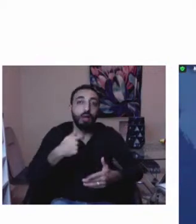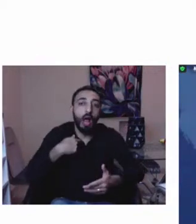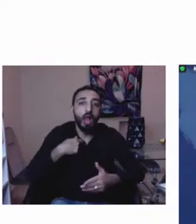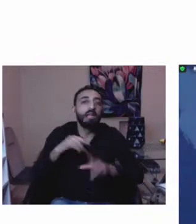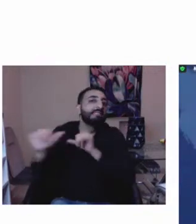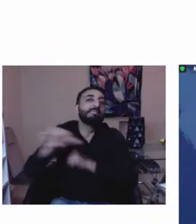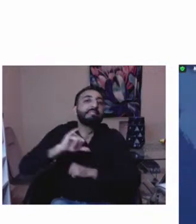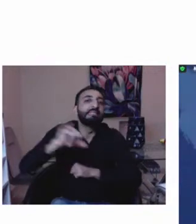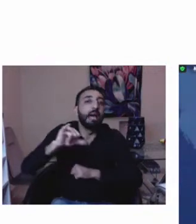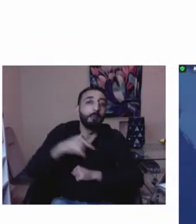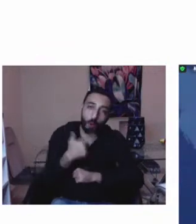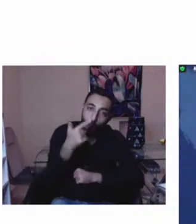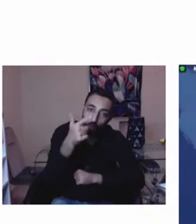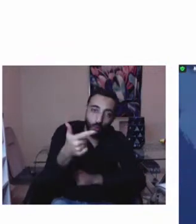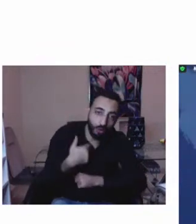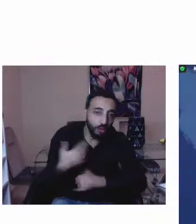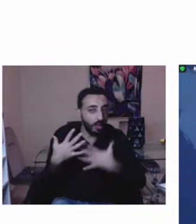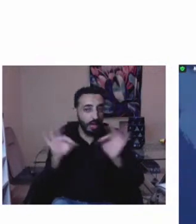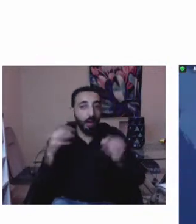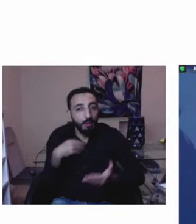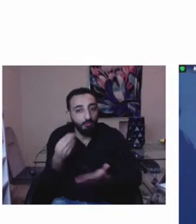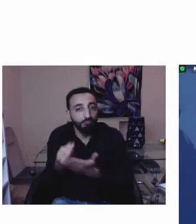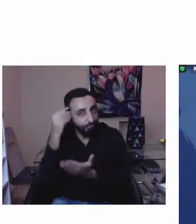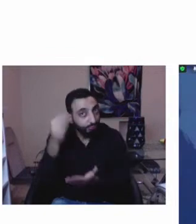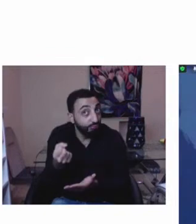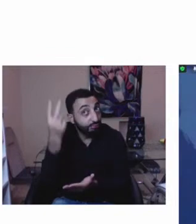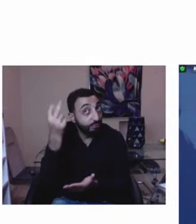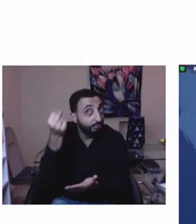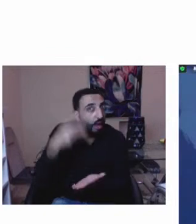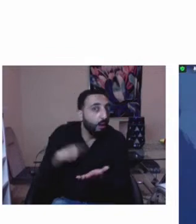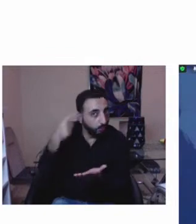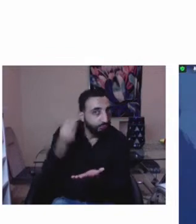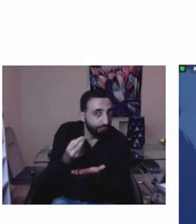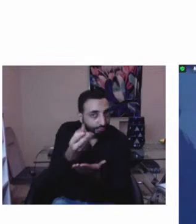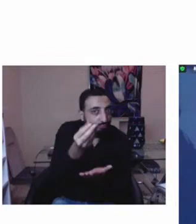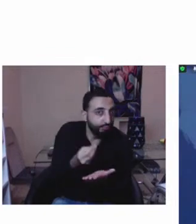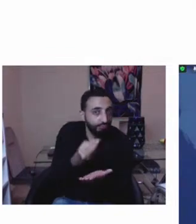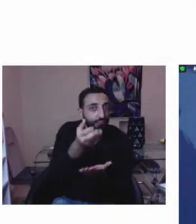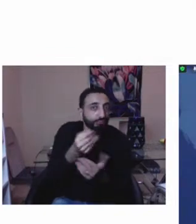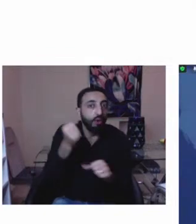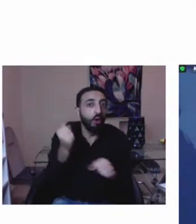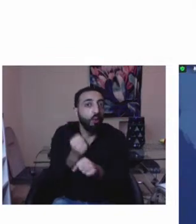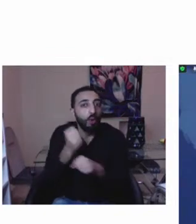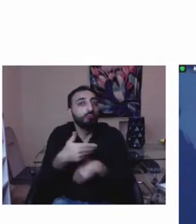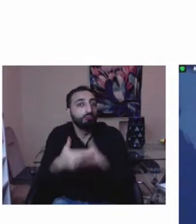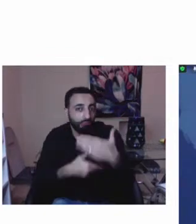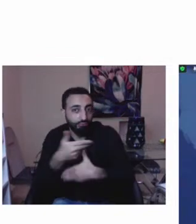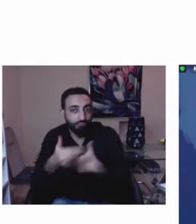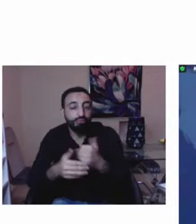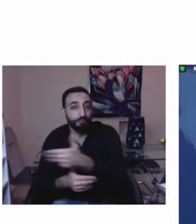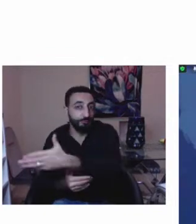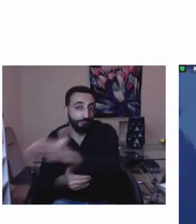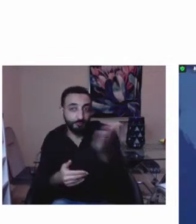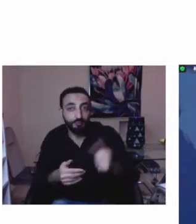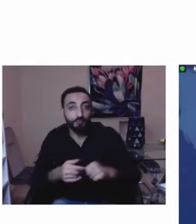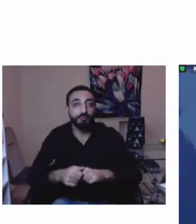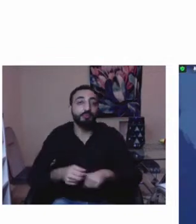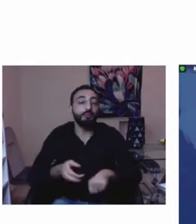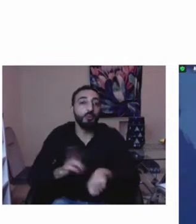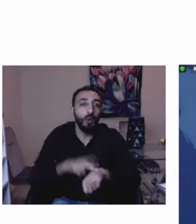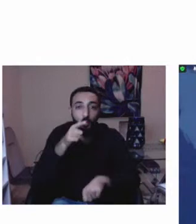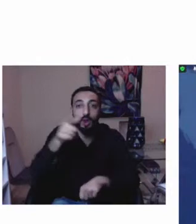not because we, Sweden, always get it right, no, but because I believe collective learning is the way to go about